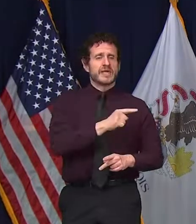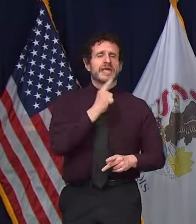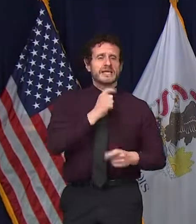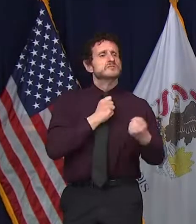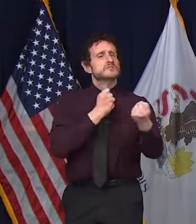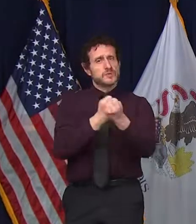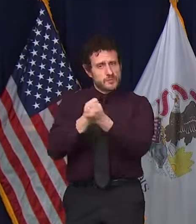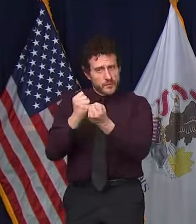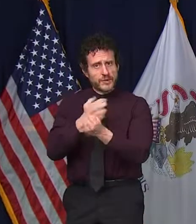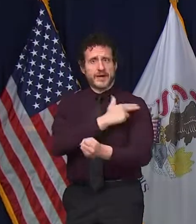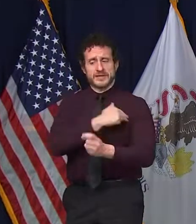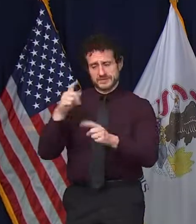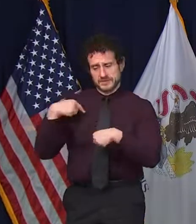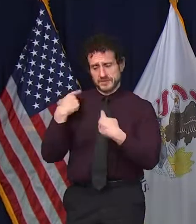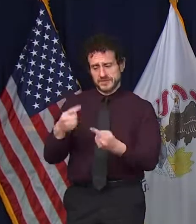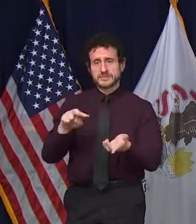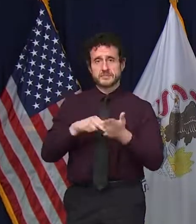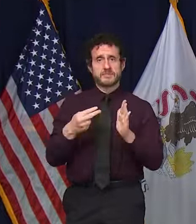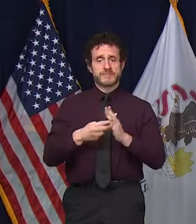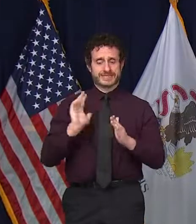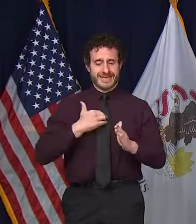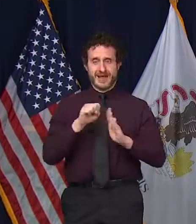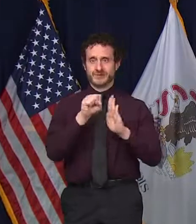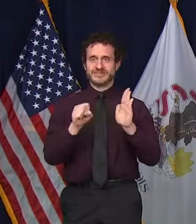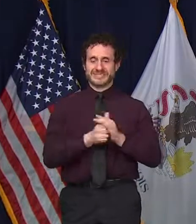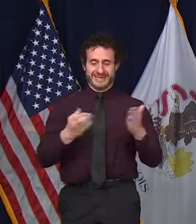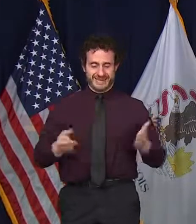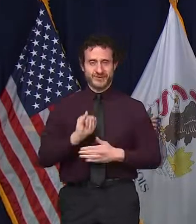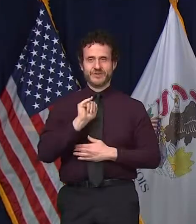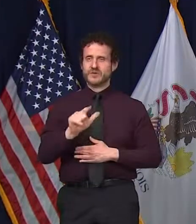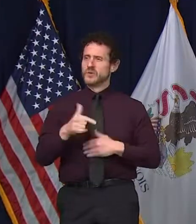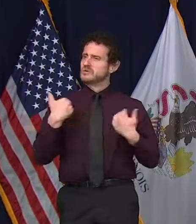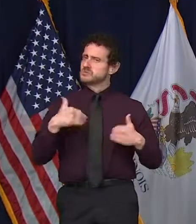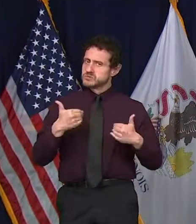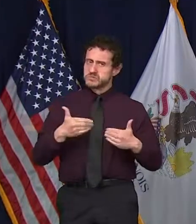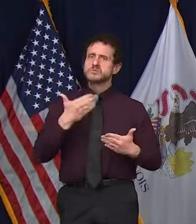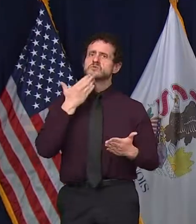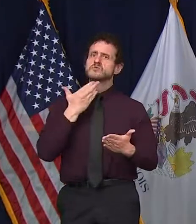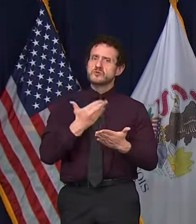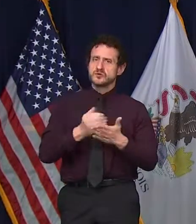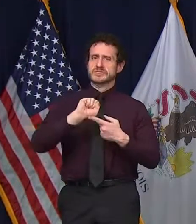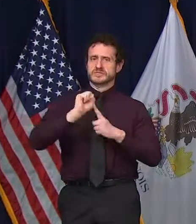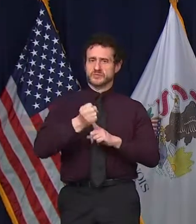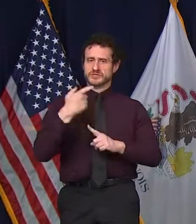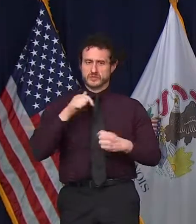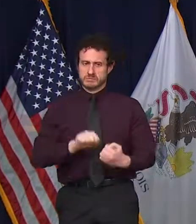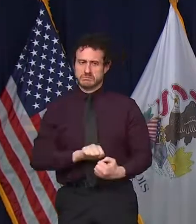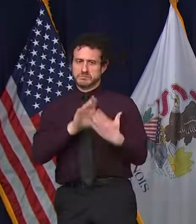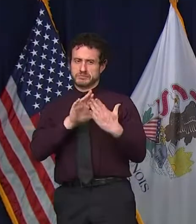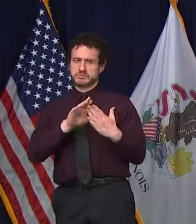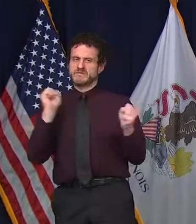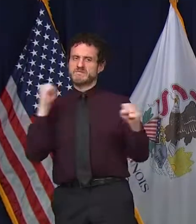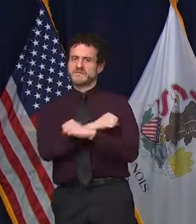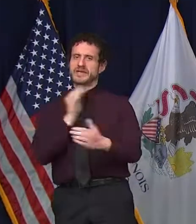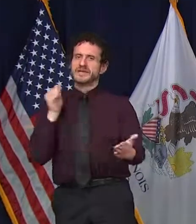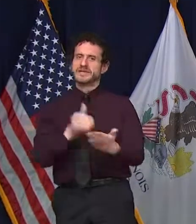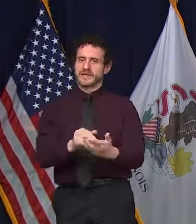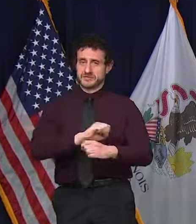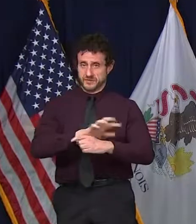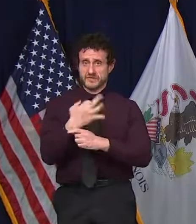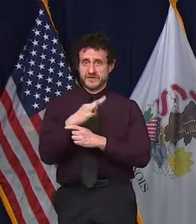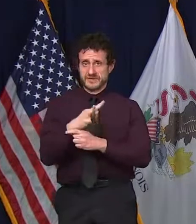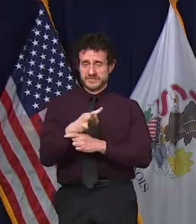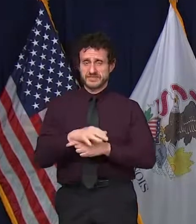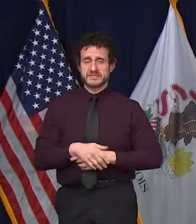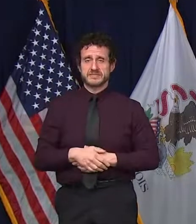given our state a great position as we take on this fight against COVID-19.